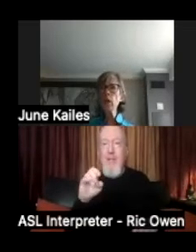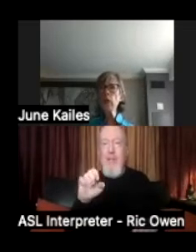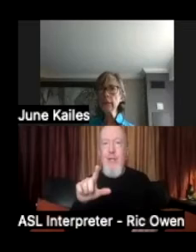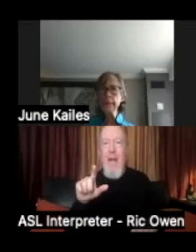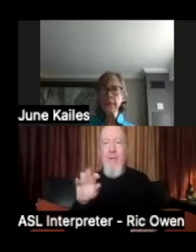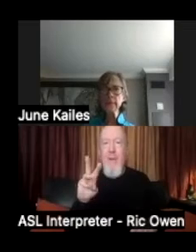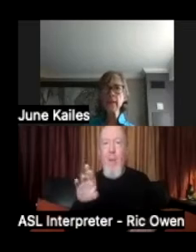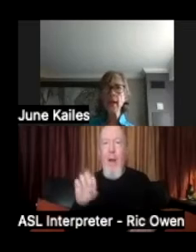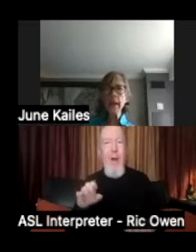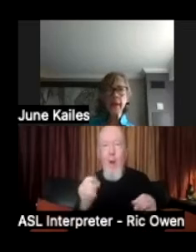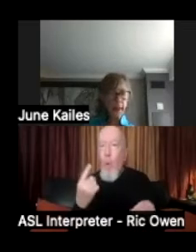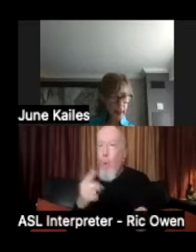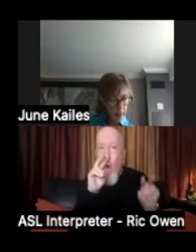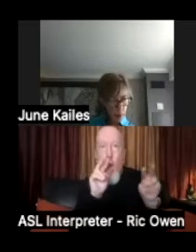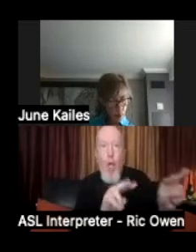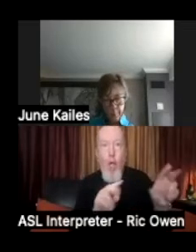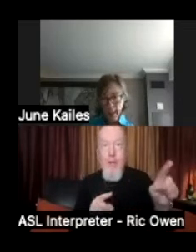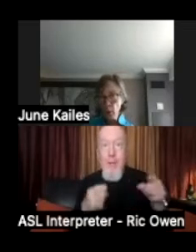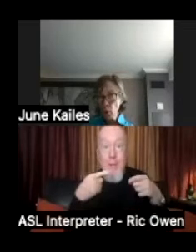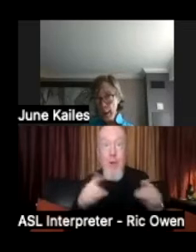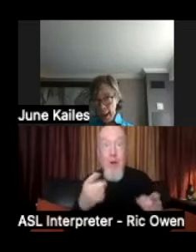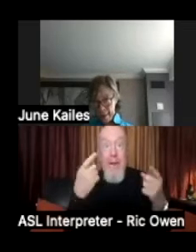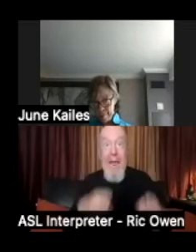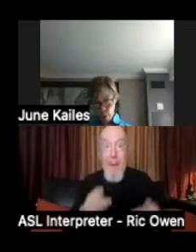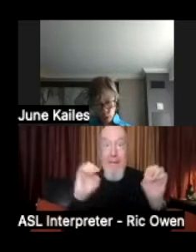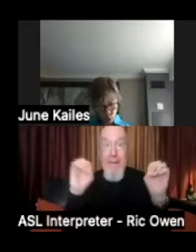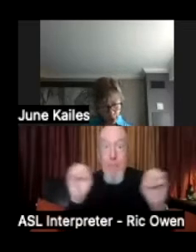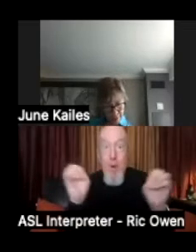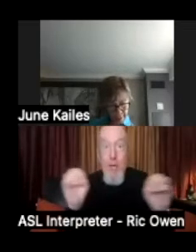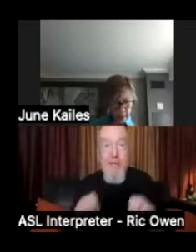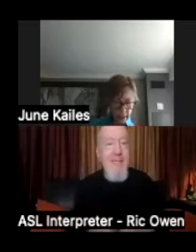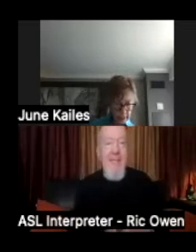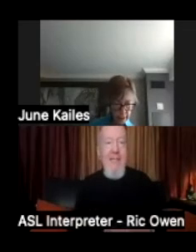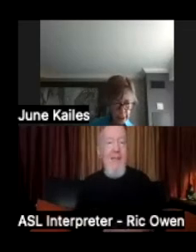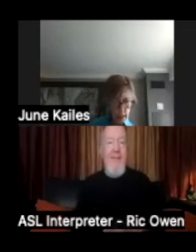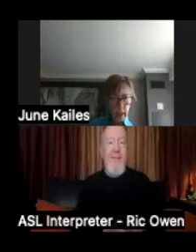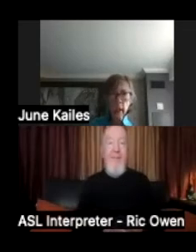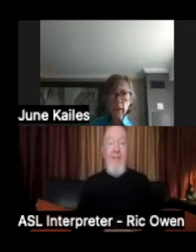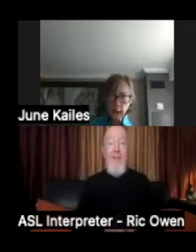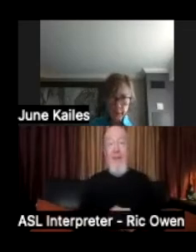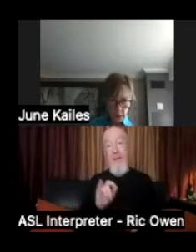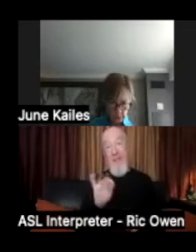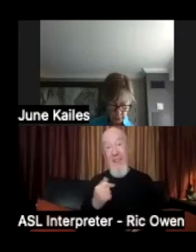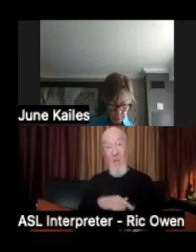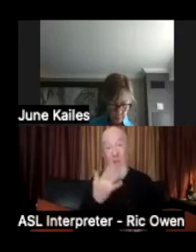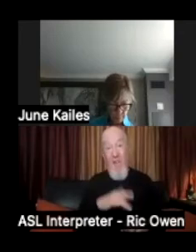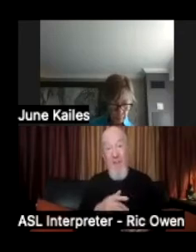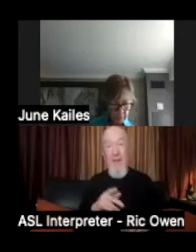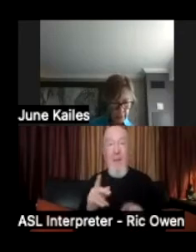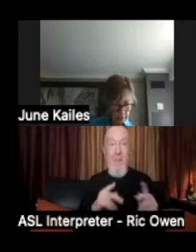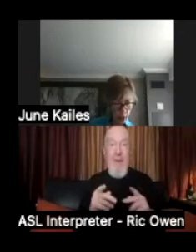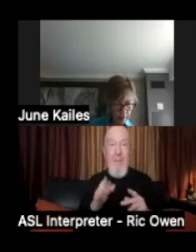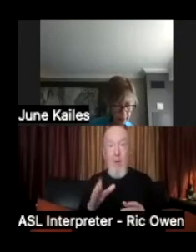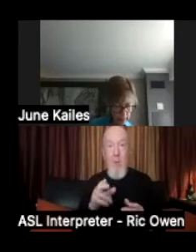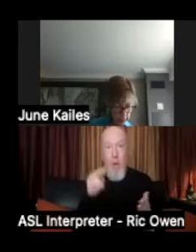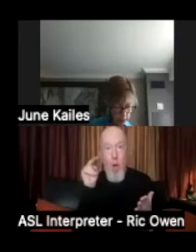during emergencies. What they look at, if we're lucky, is checklists,